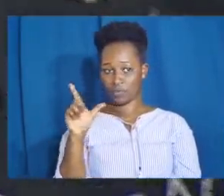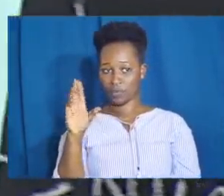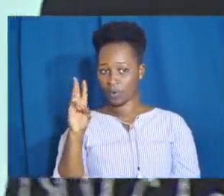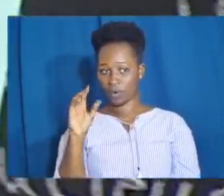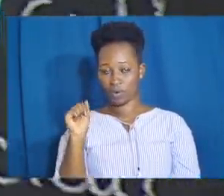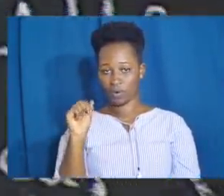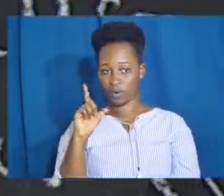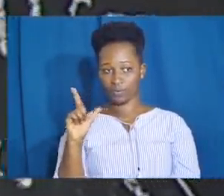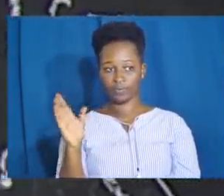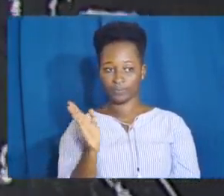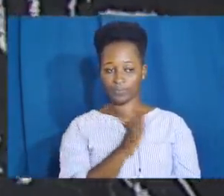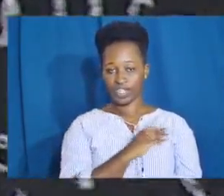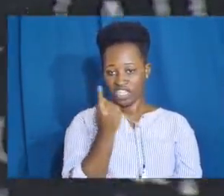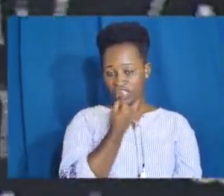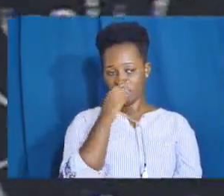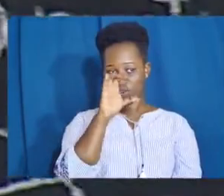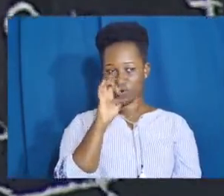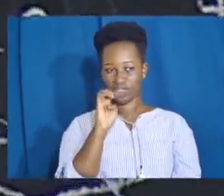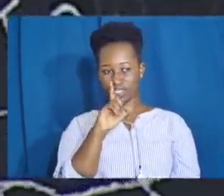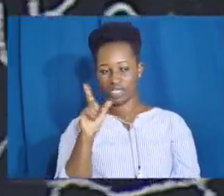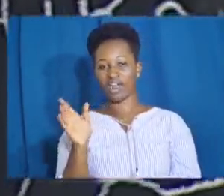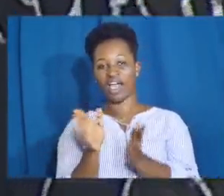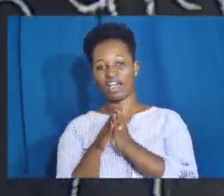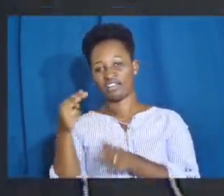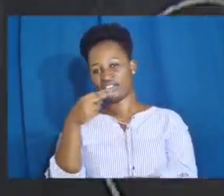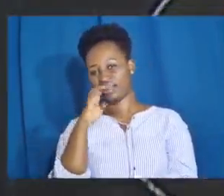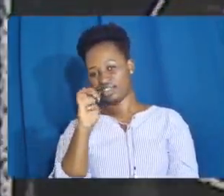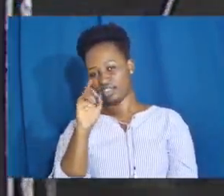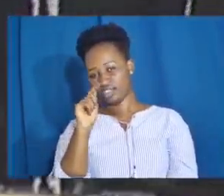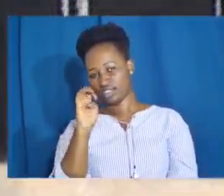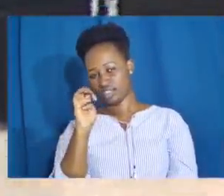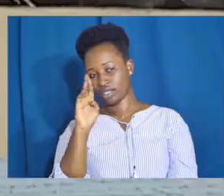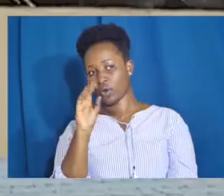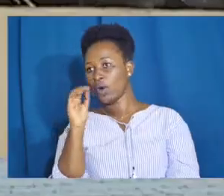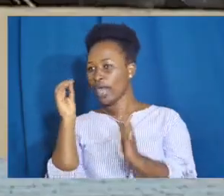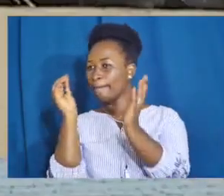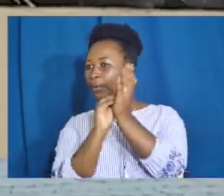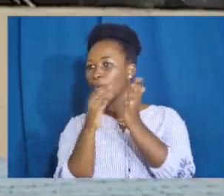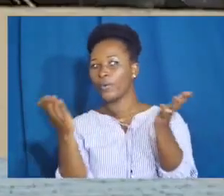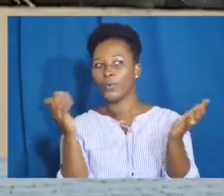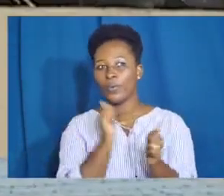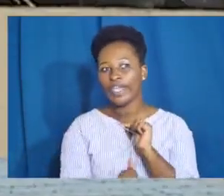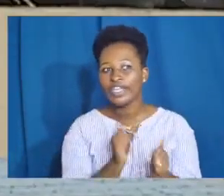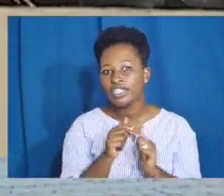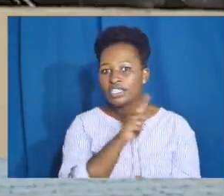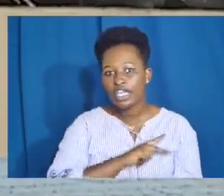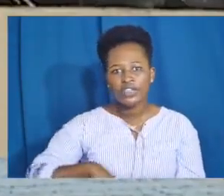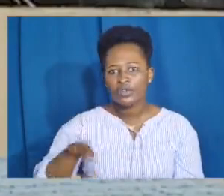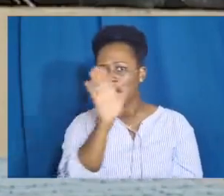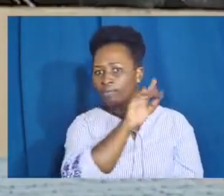and heterotrophic. That means it belongs to which